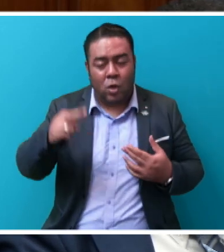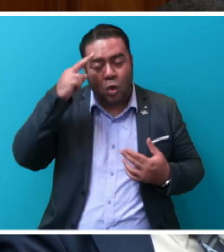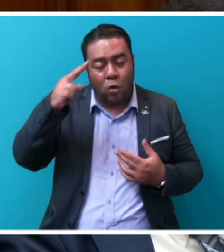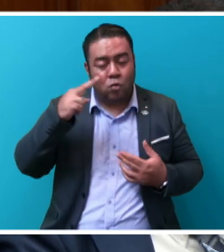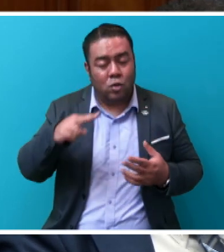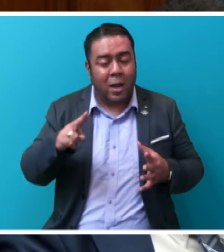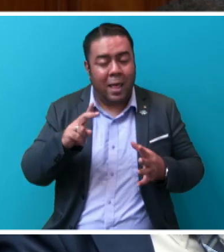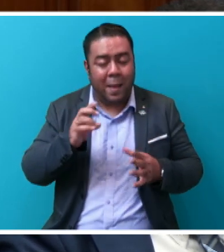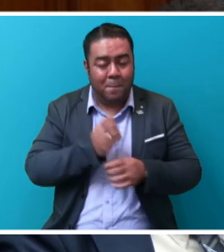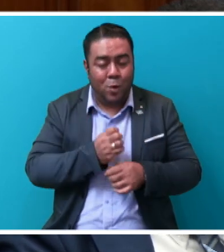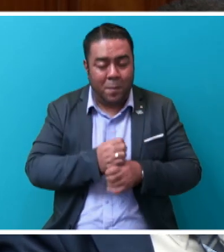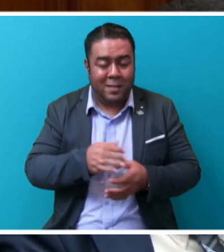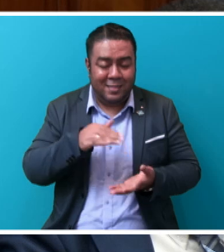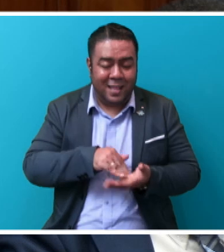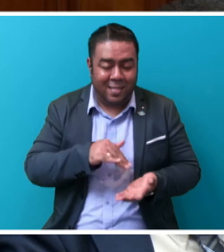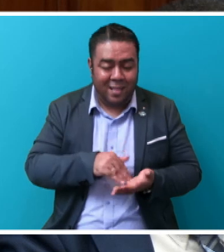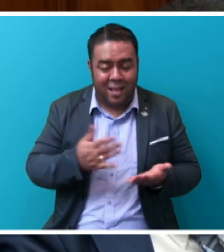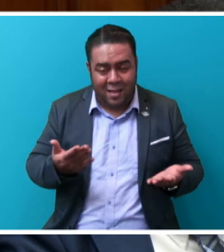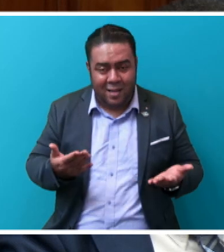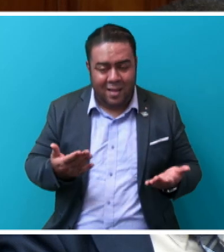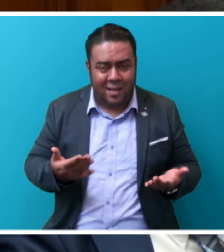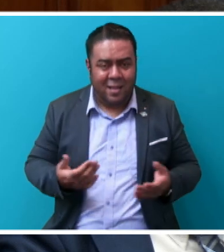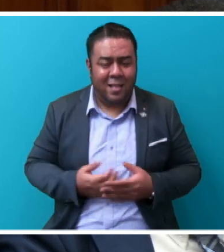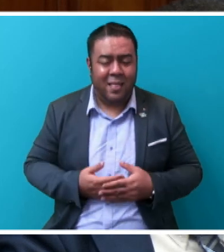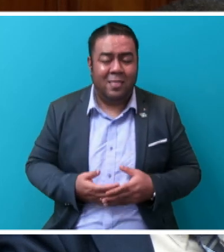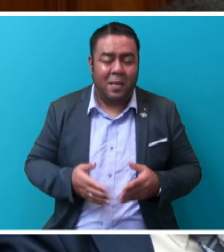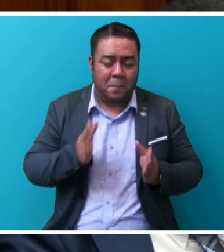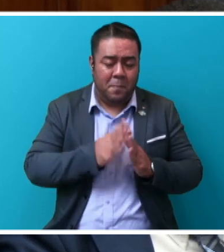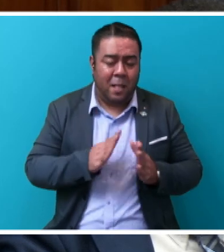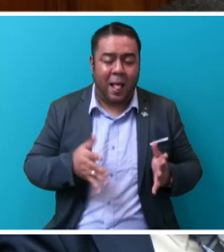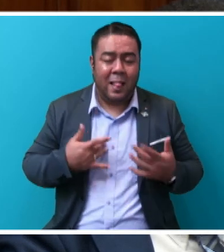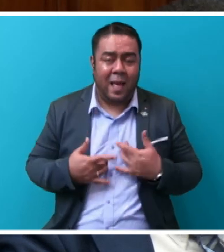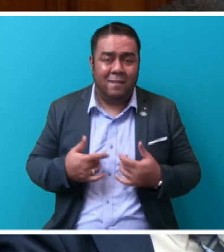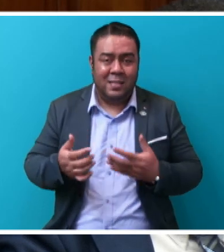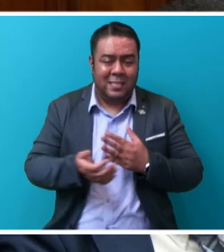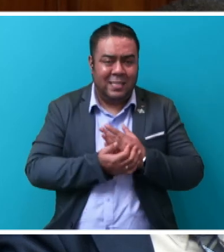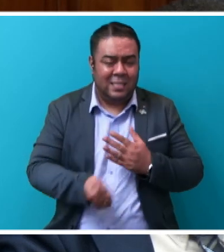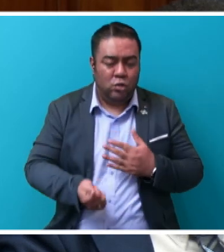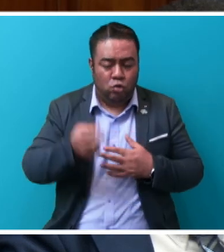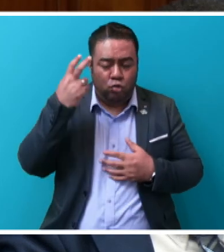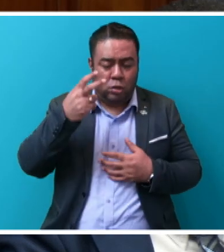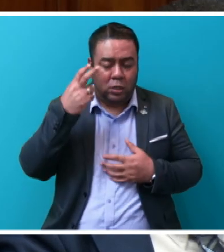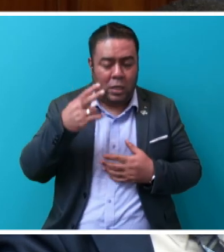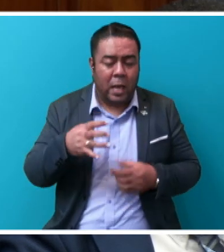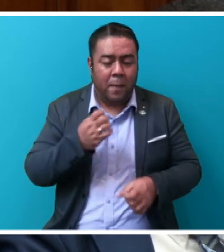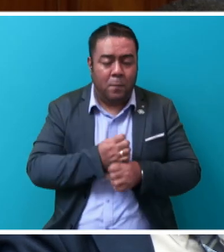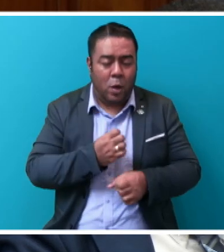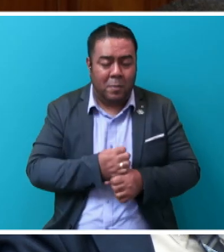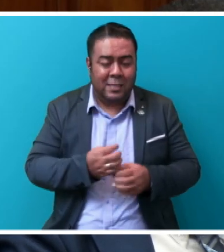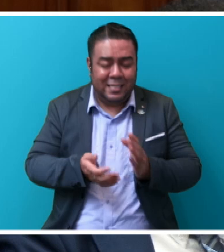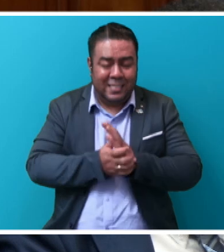Employment Centre Act mandates the conduct of life skills training and employment skills